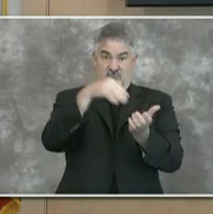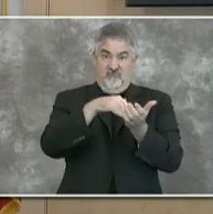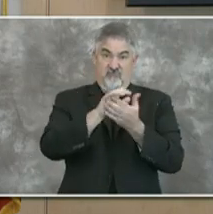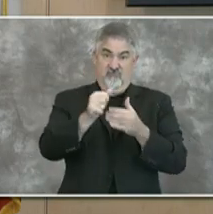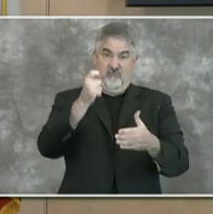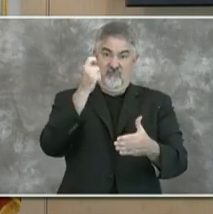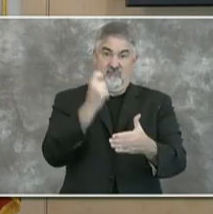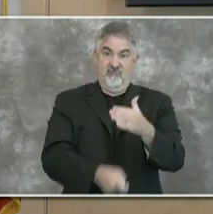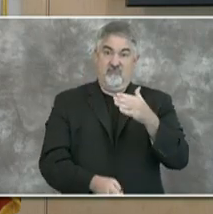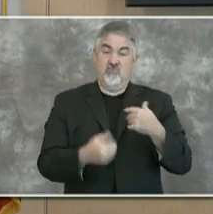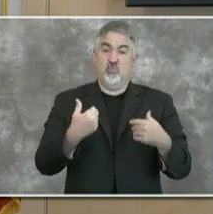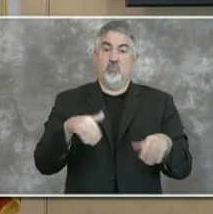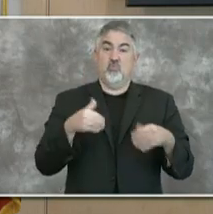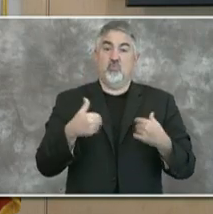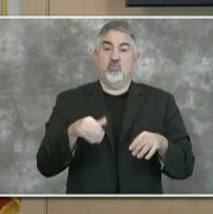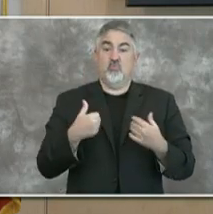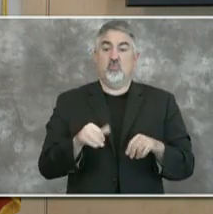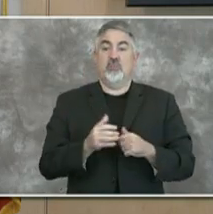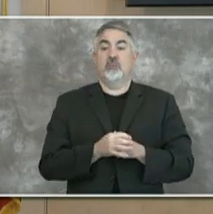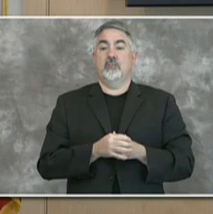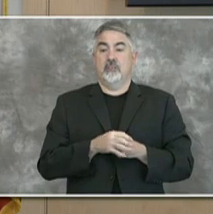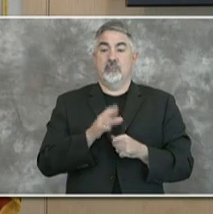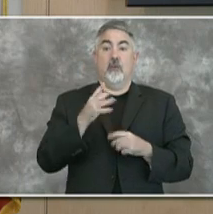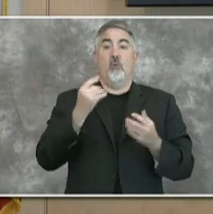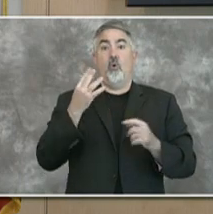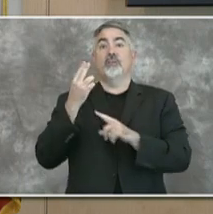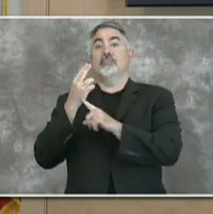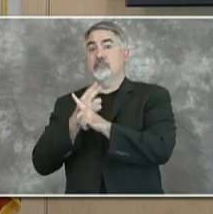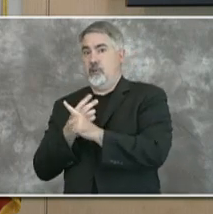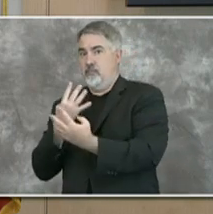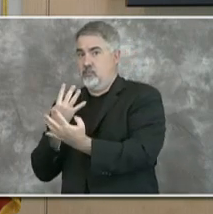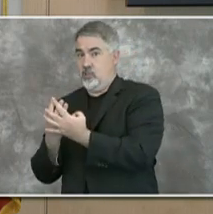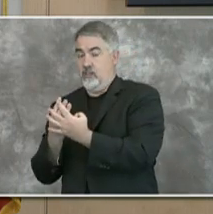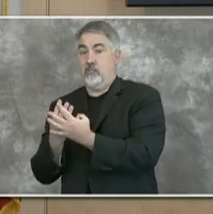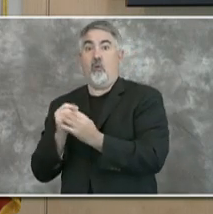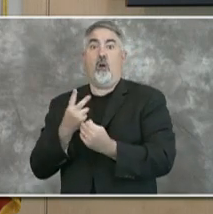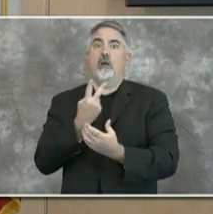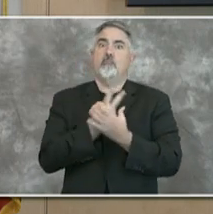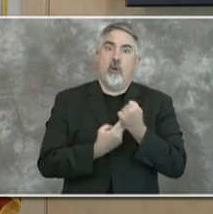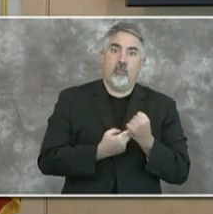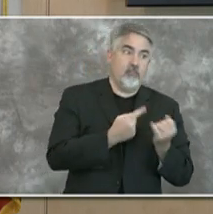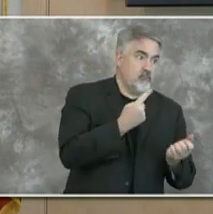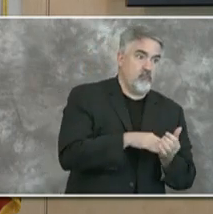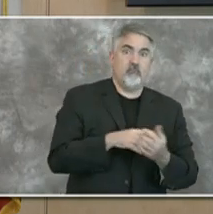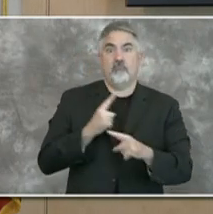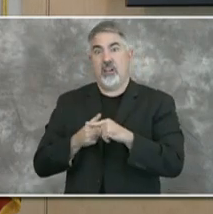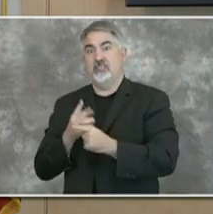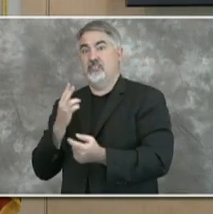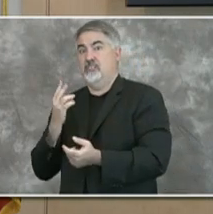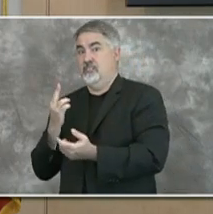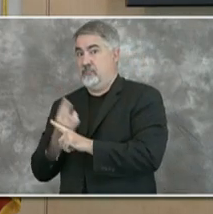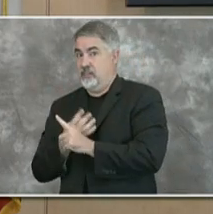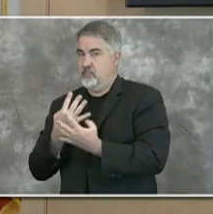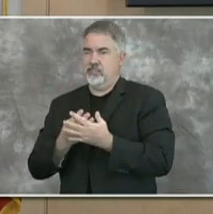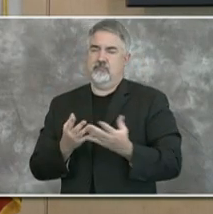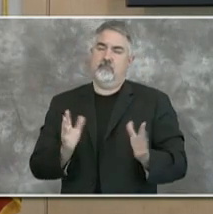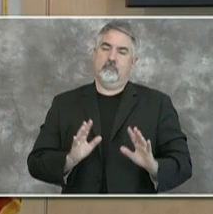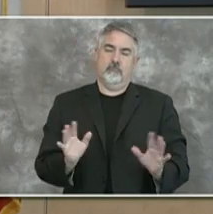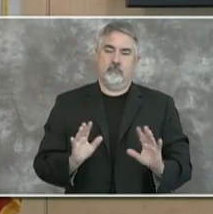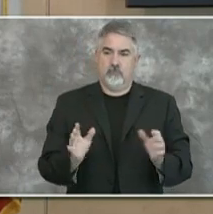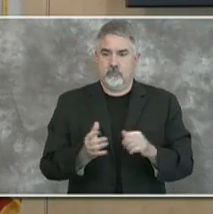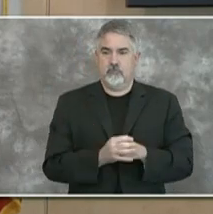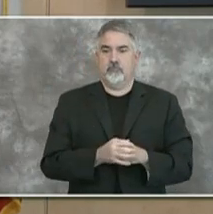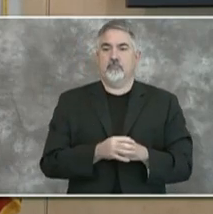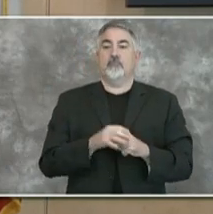and up to 6 months in jail or both. Law enforcement will also be monitoring businesses to make sure that